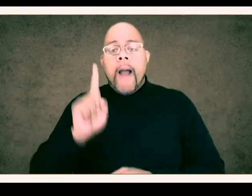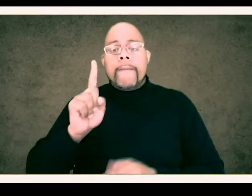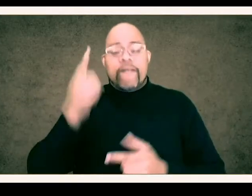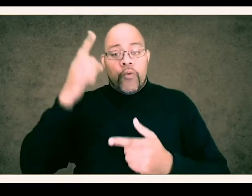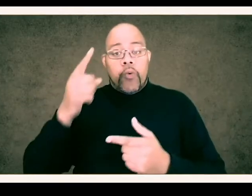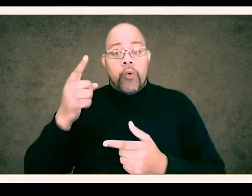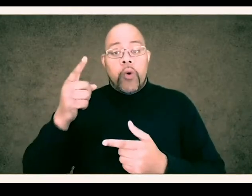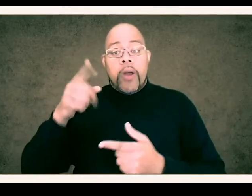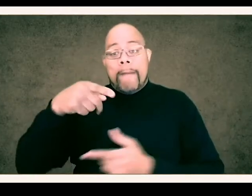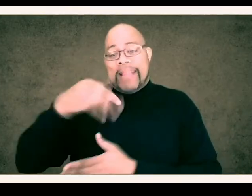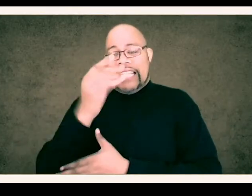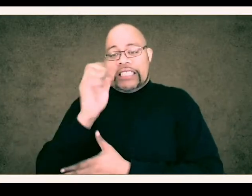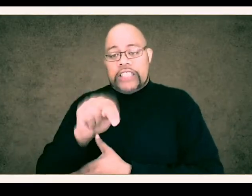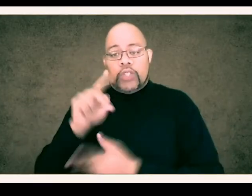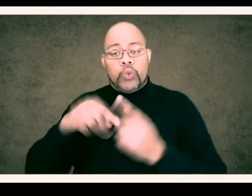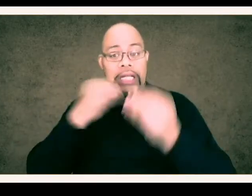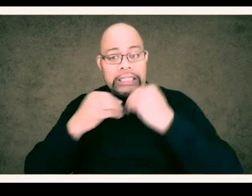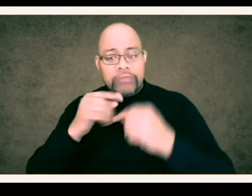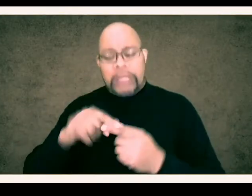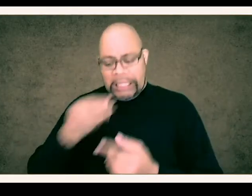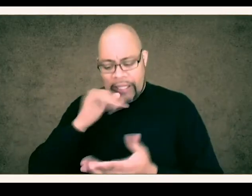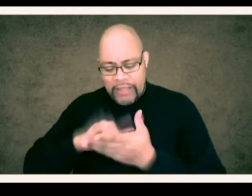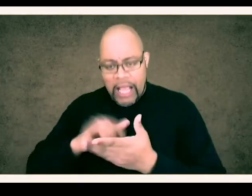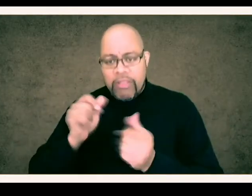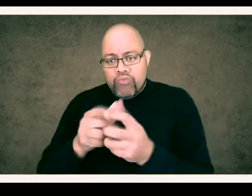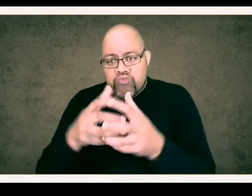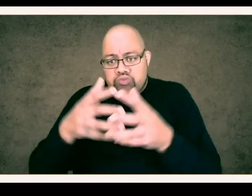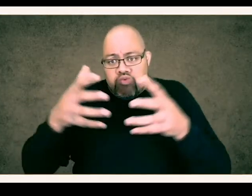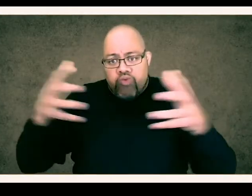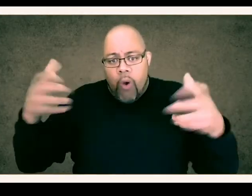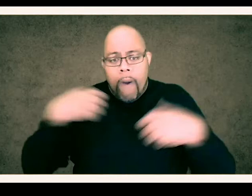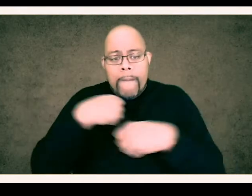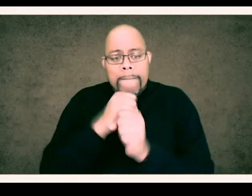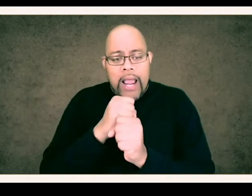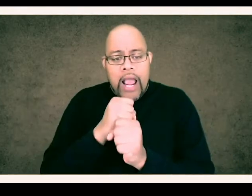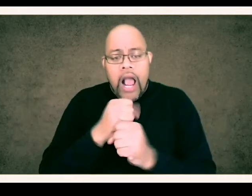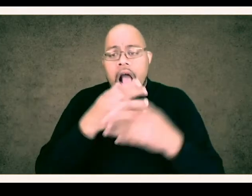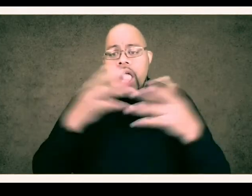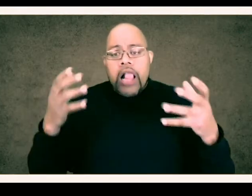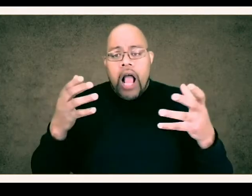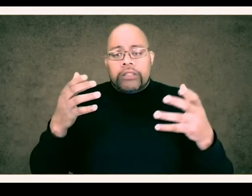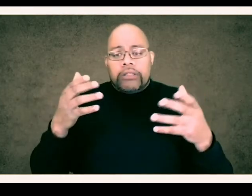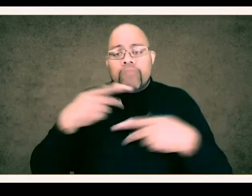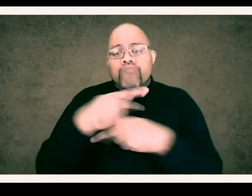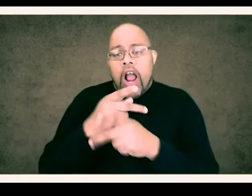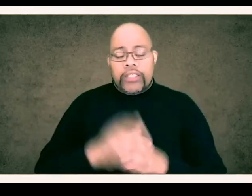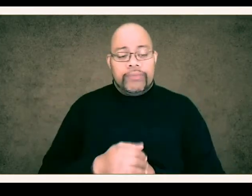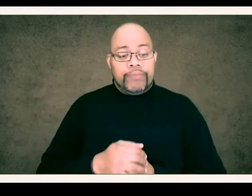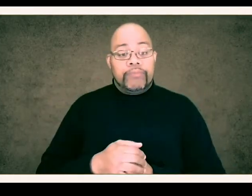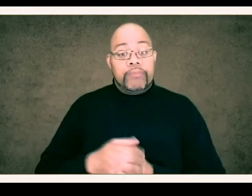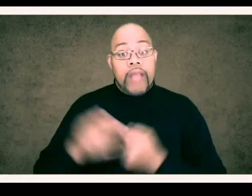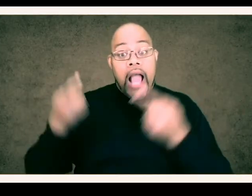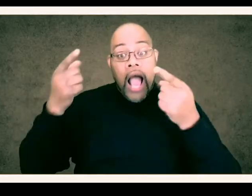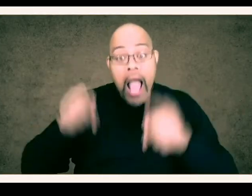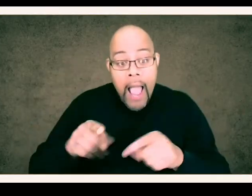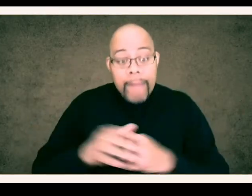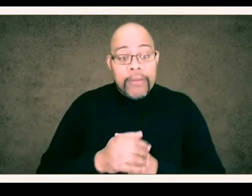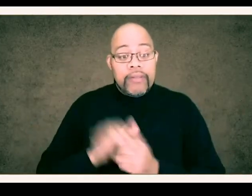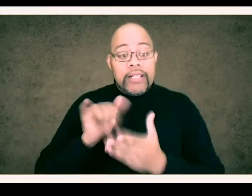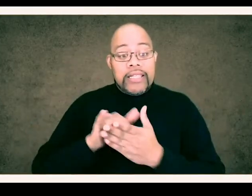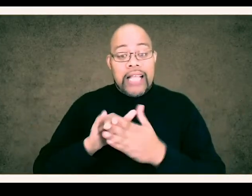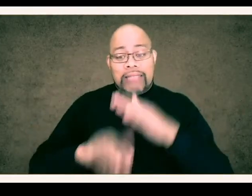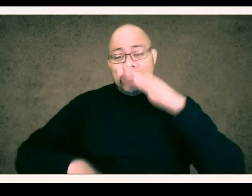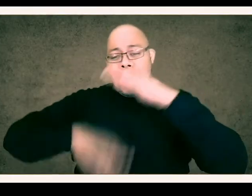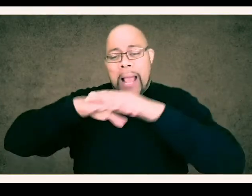eat. Phytoplankton begin to eat the food and multiply and grow and producing a lot of byproducts. Eventually, phytoplankton